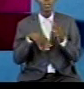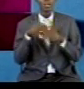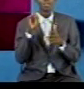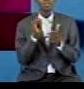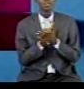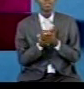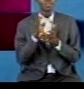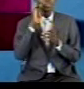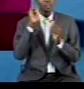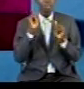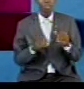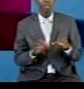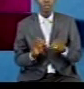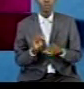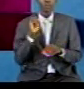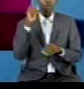jump.